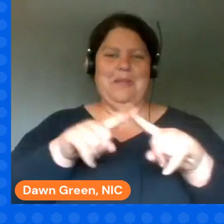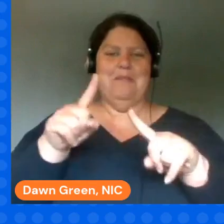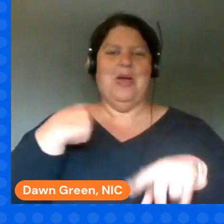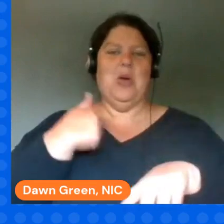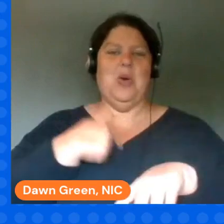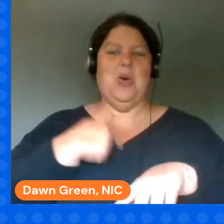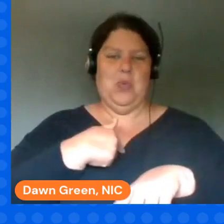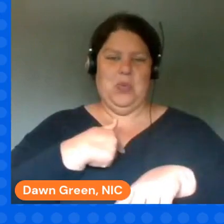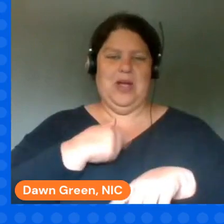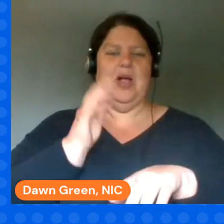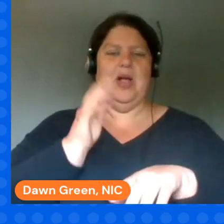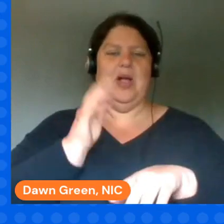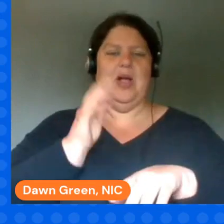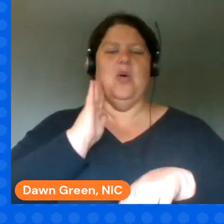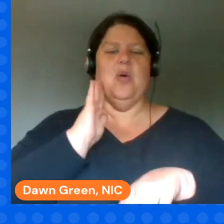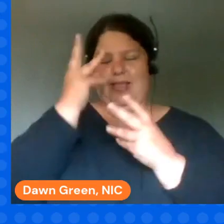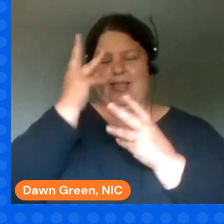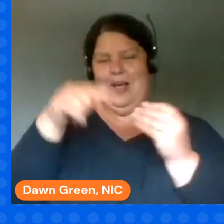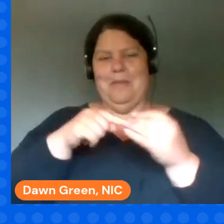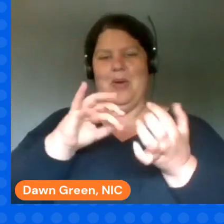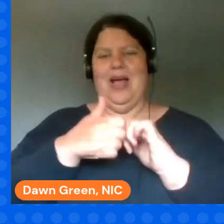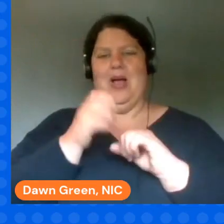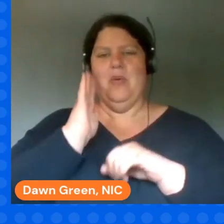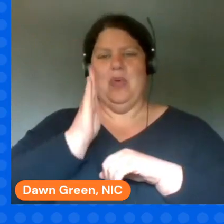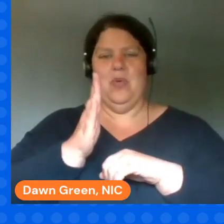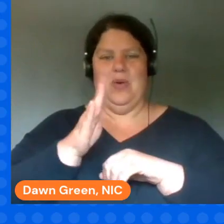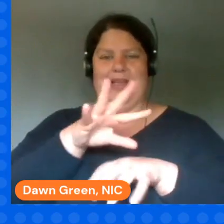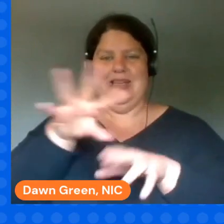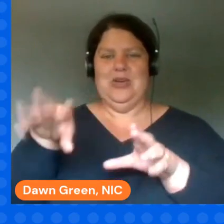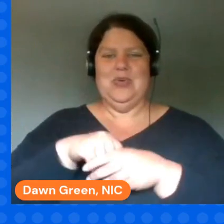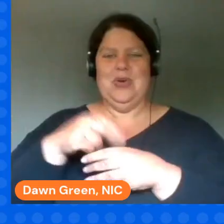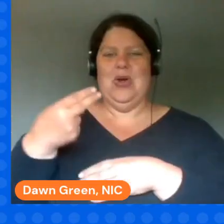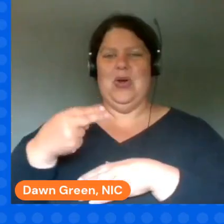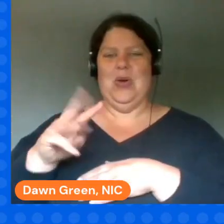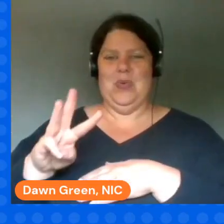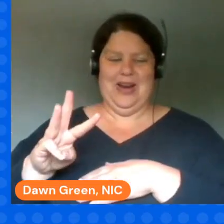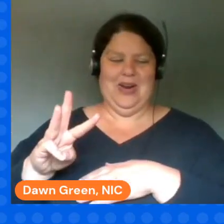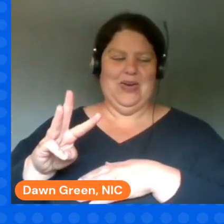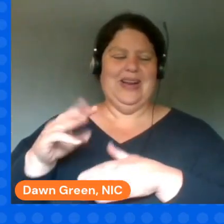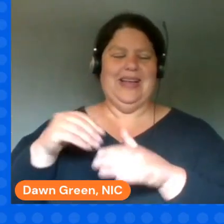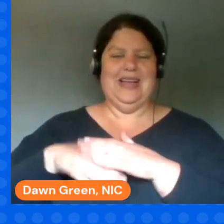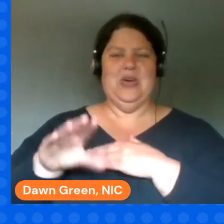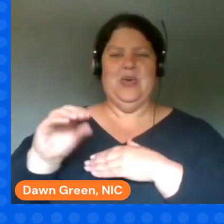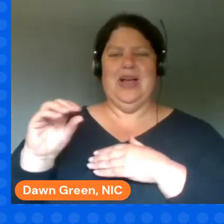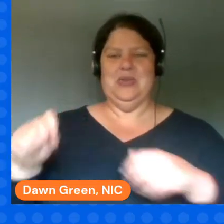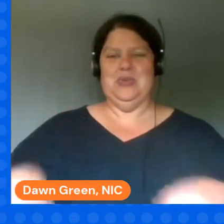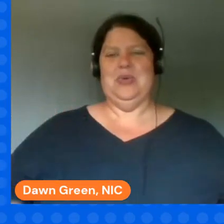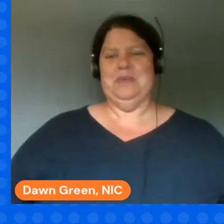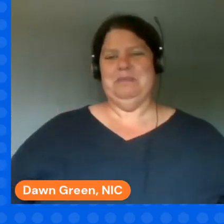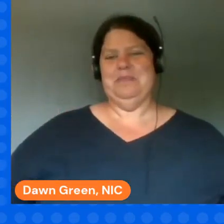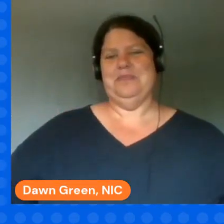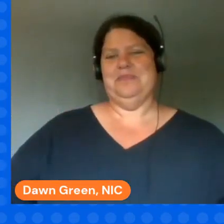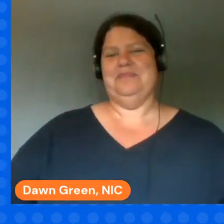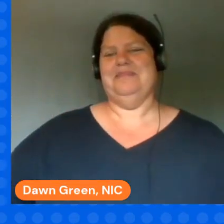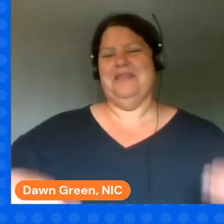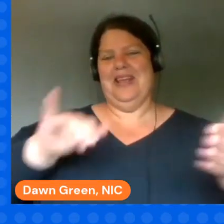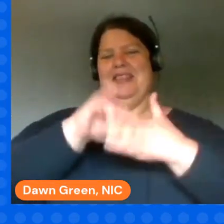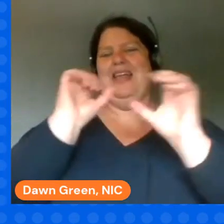we might integrate hardware extensions, especially Microbit, into OctoStudio. And I think that can open up a whole lot of new